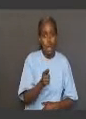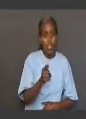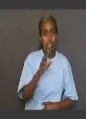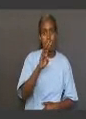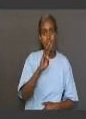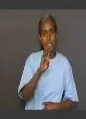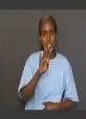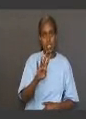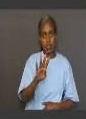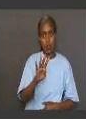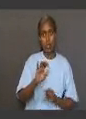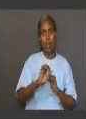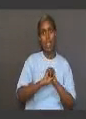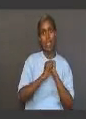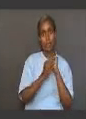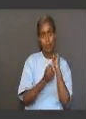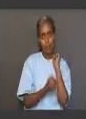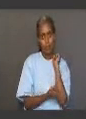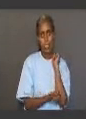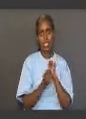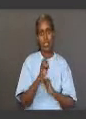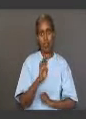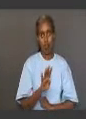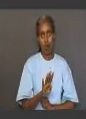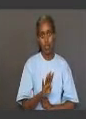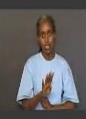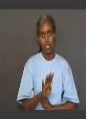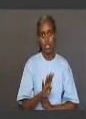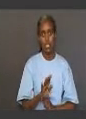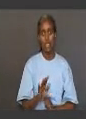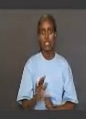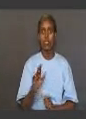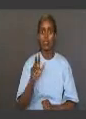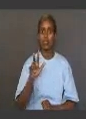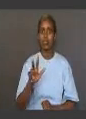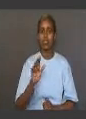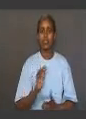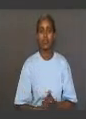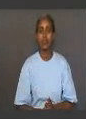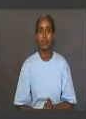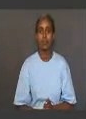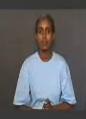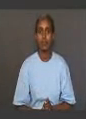of 64 to base 4 is 3.